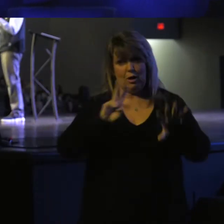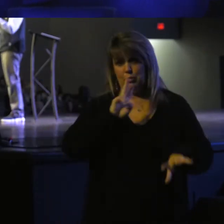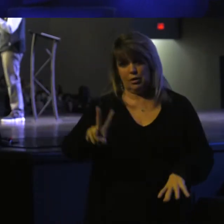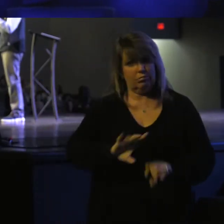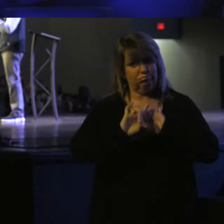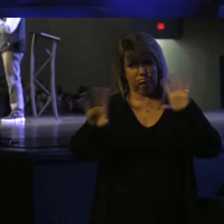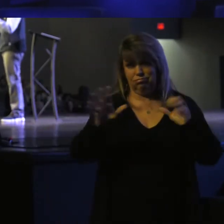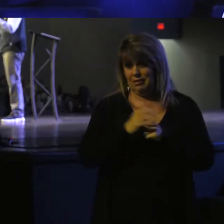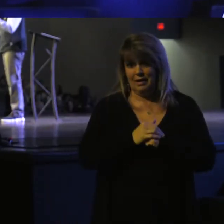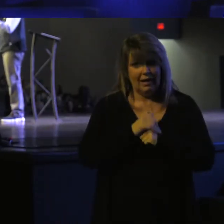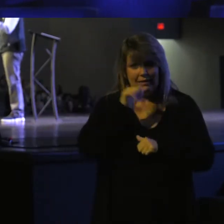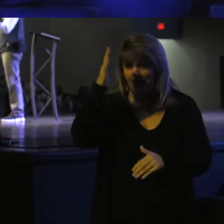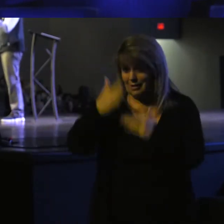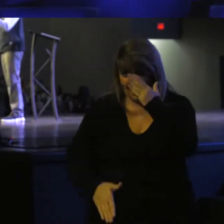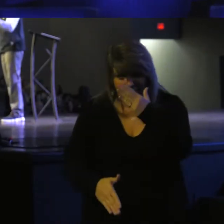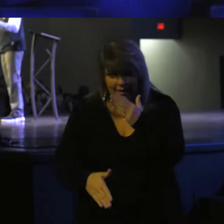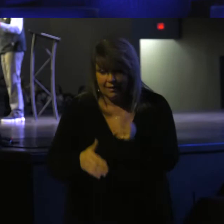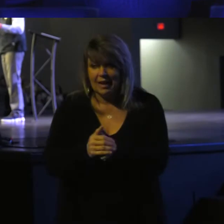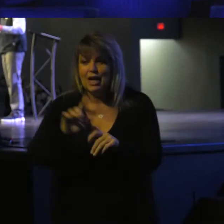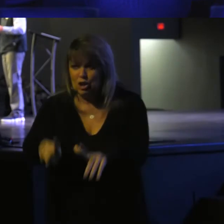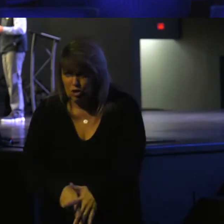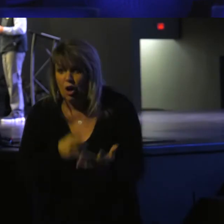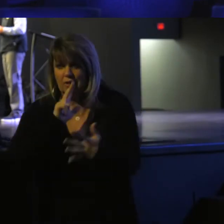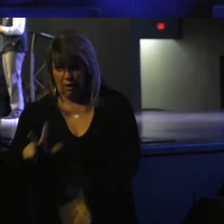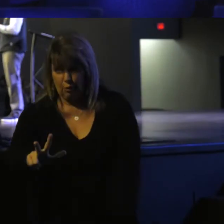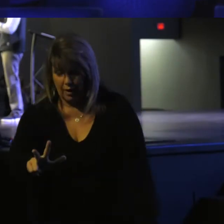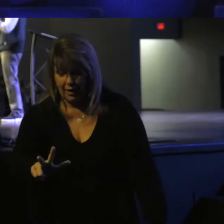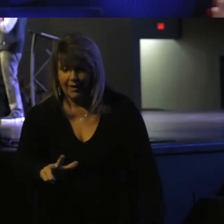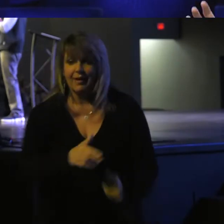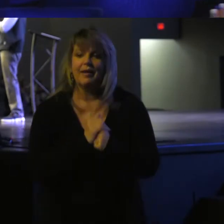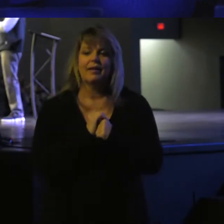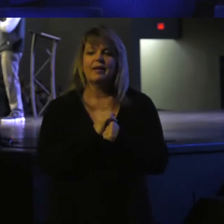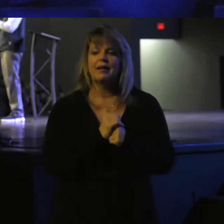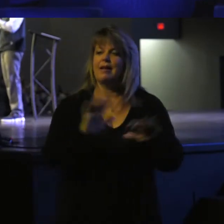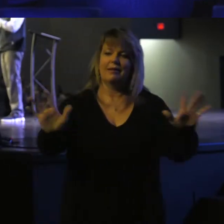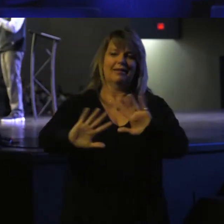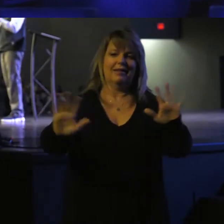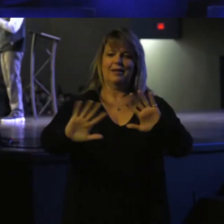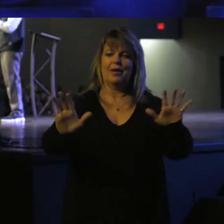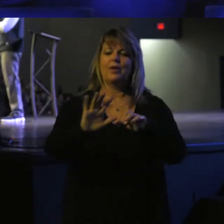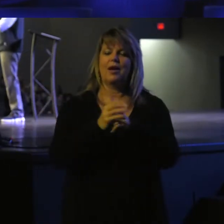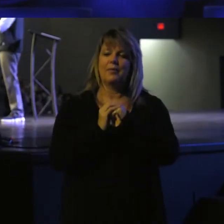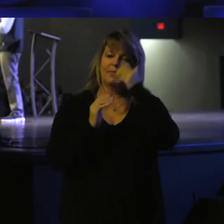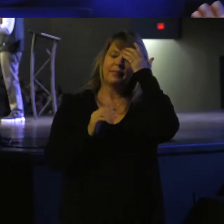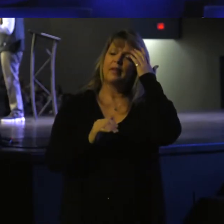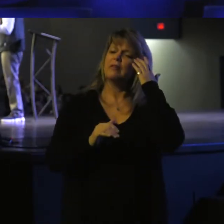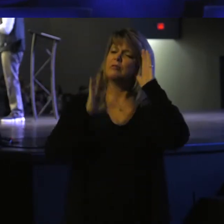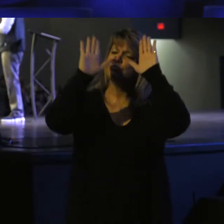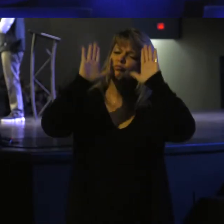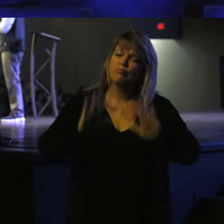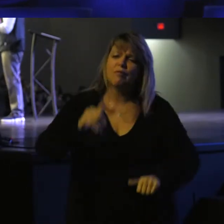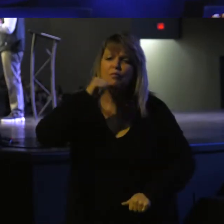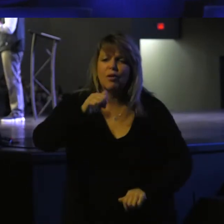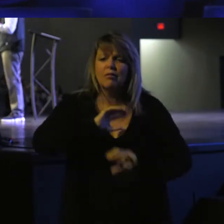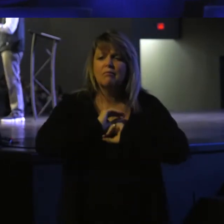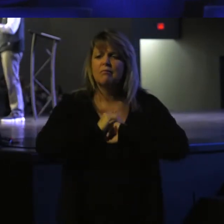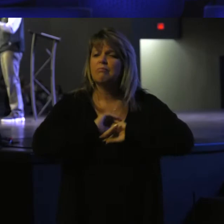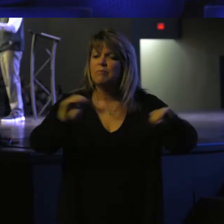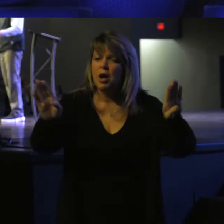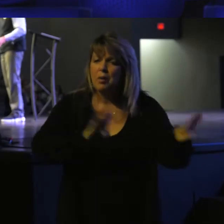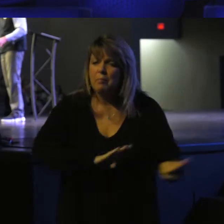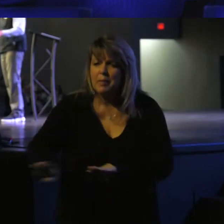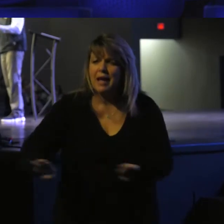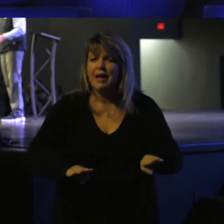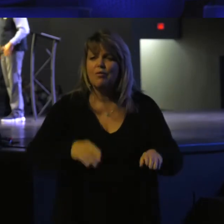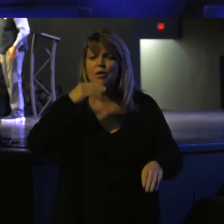That thing doesn't kick in until 3. Said, oh, no. She's a great little girl, no behavior problems. I said,